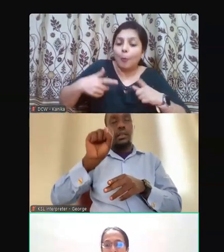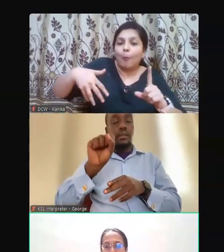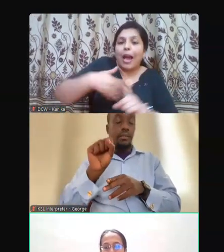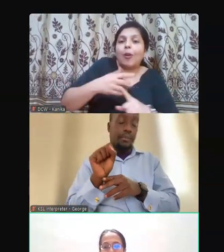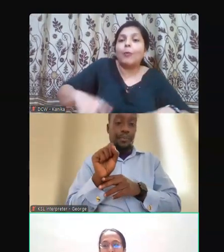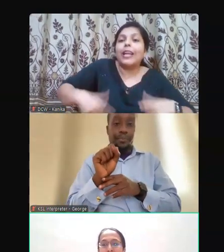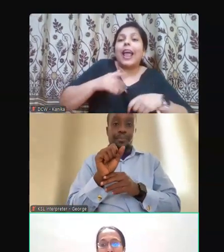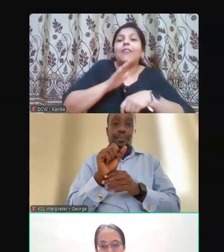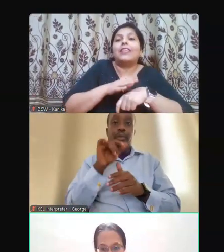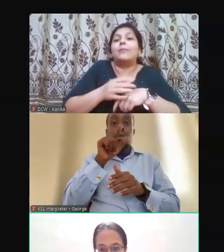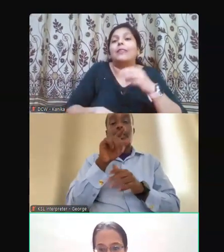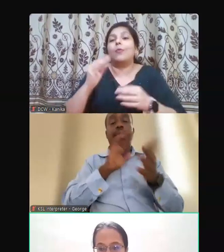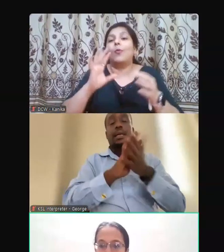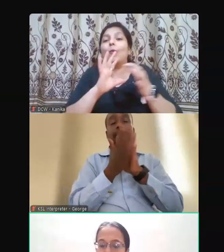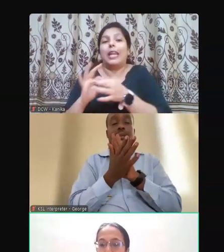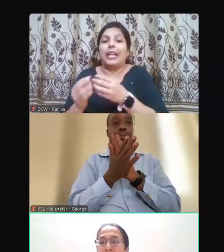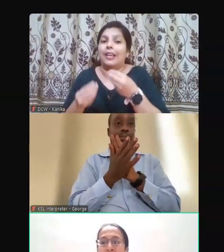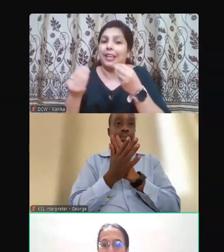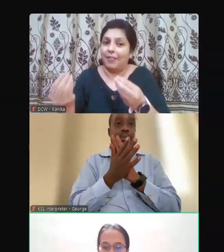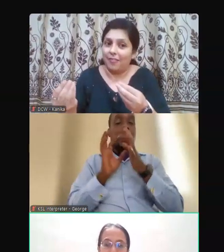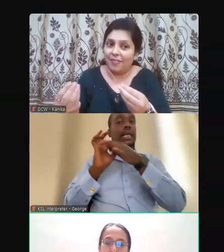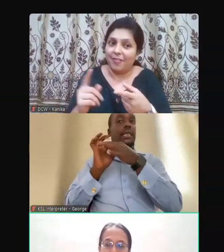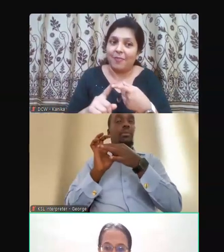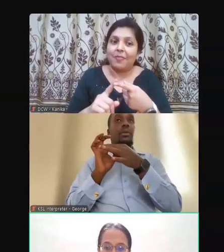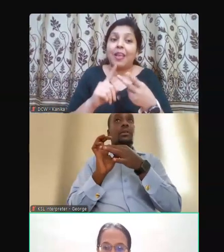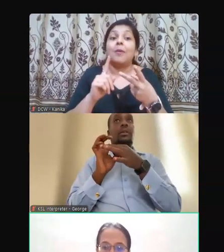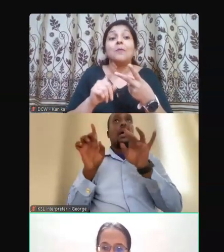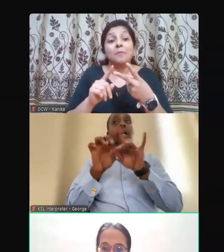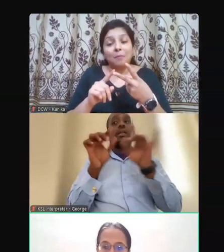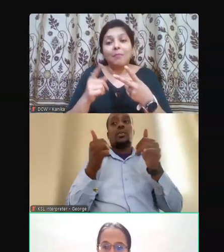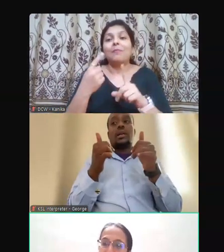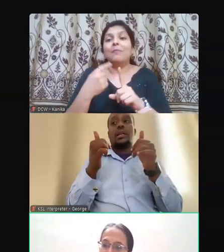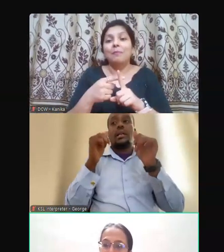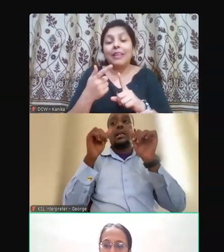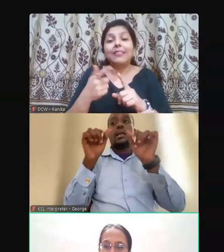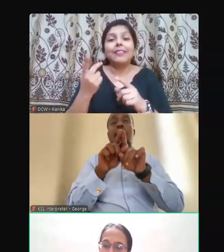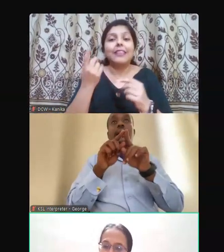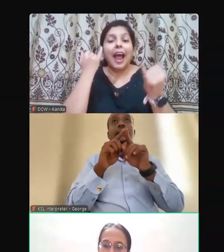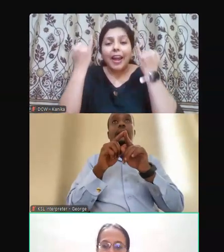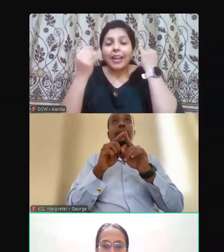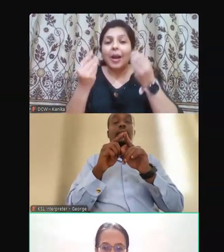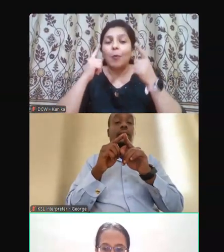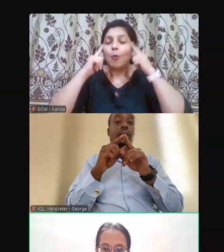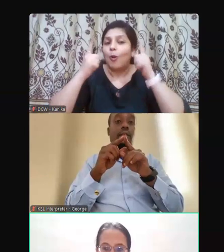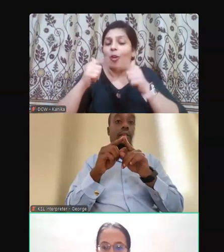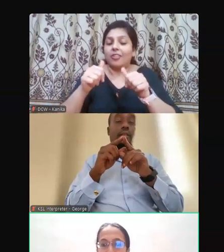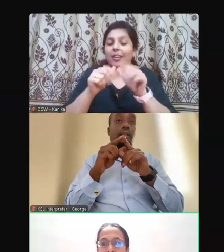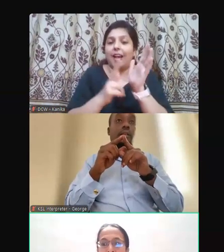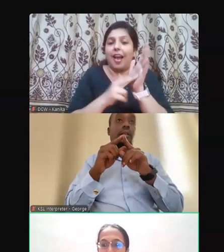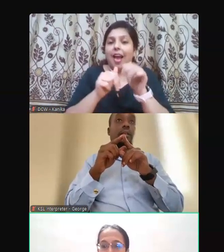this becomes relatable as well as visually appealing for a deaf child, and again, the child gets